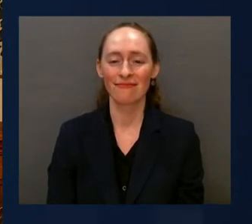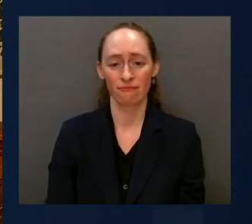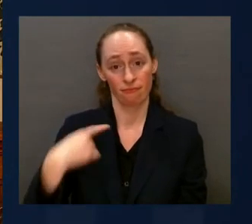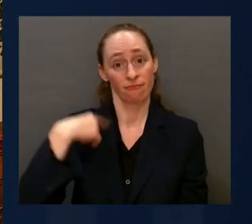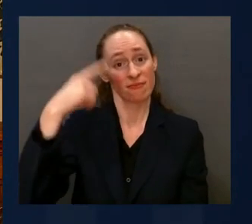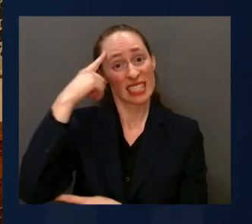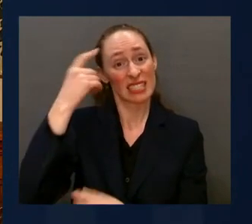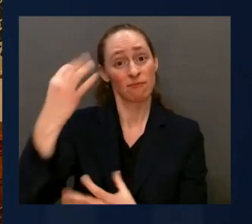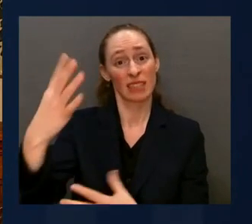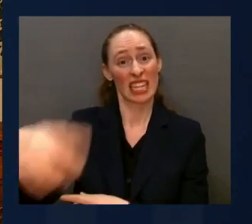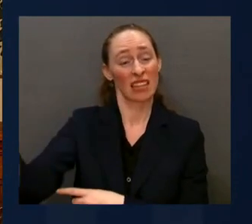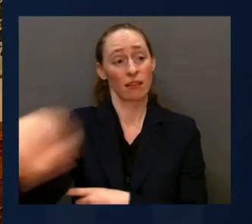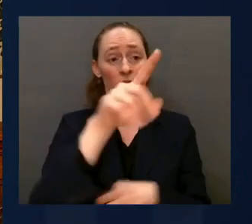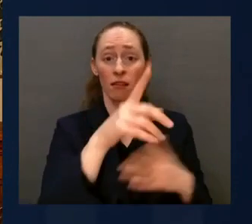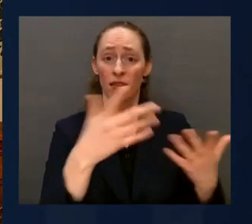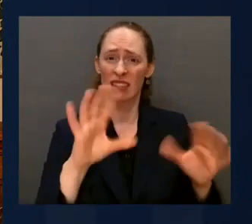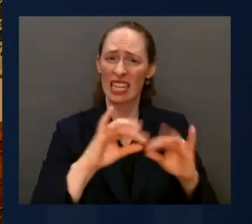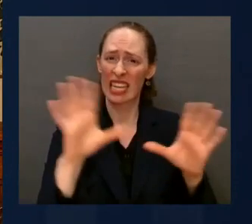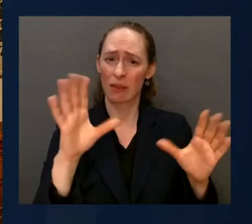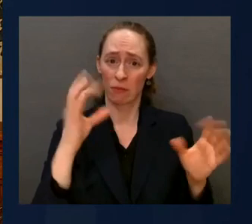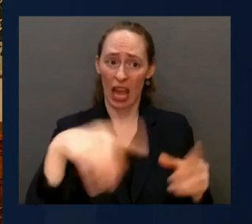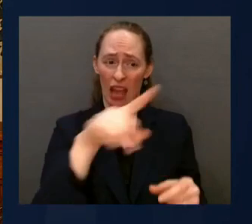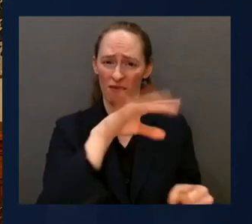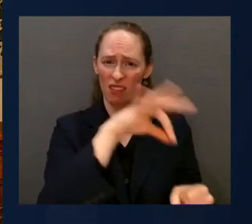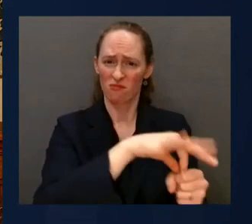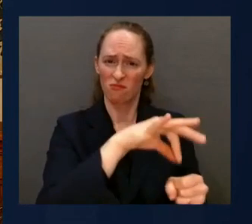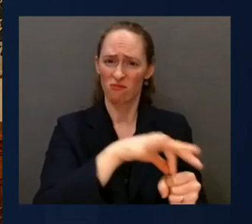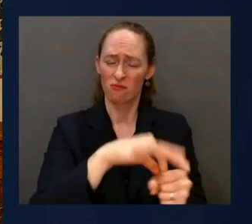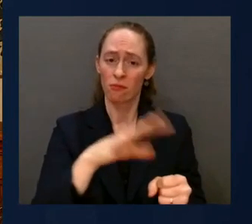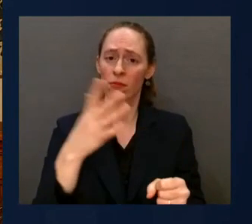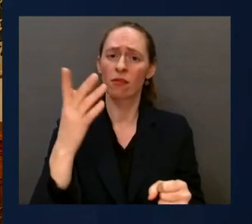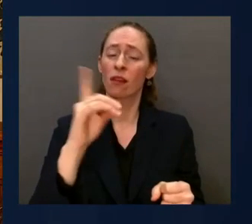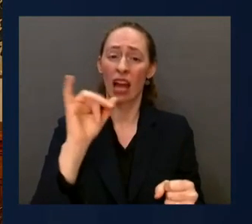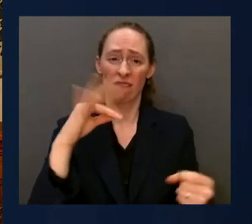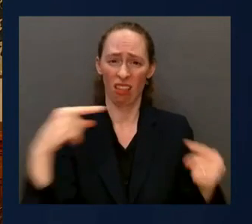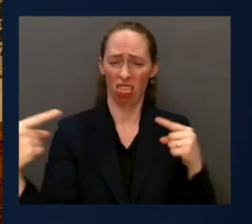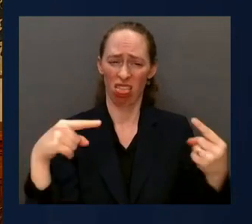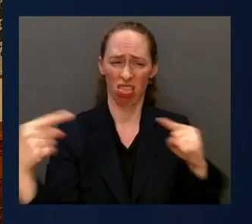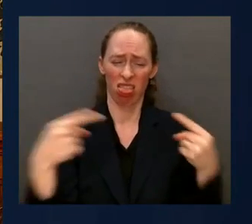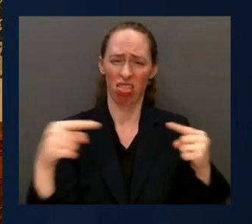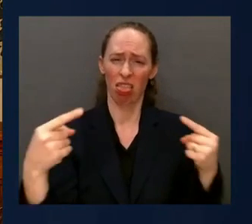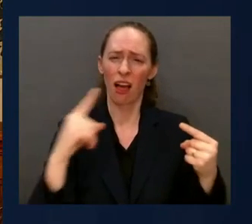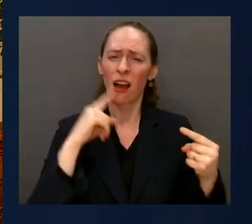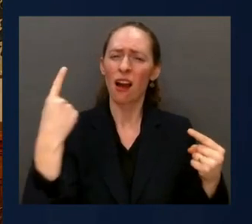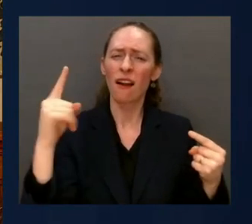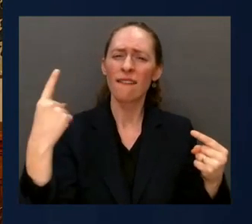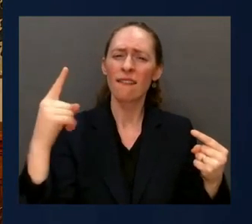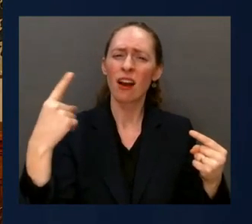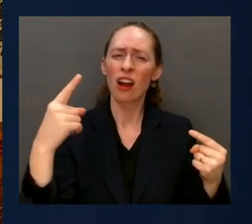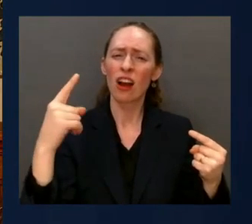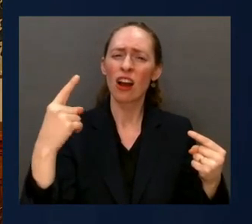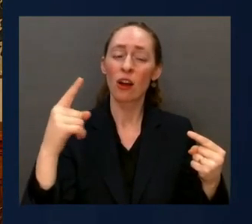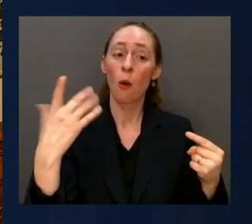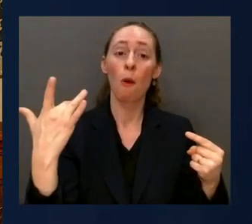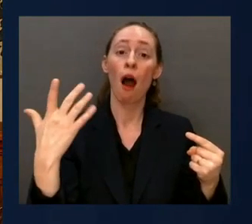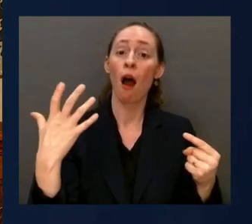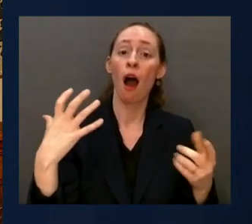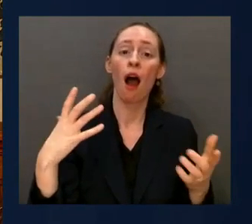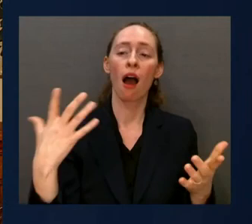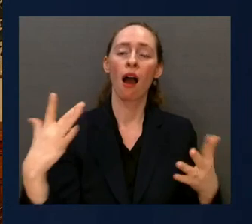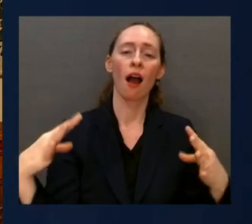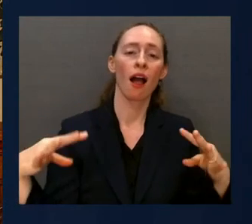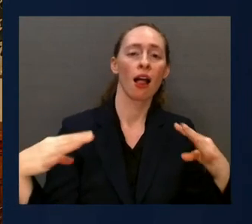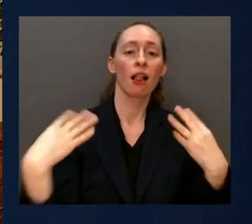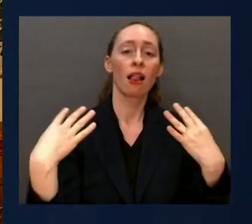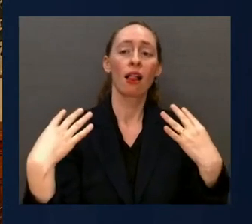power, conflict for the sake of conflict gets us nowhere. That's always been my vision of our country, and I know it's many of yours. To